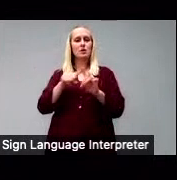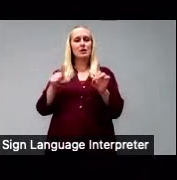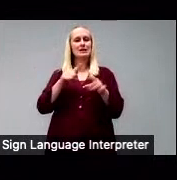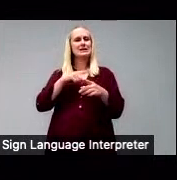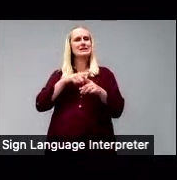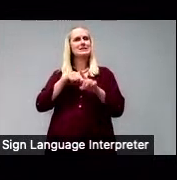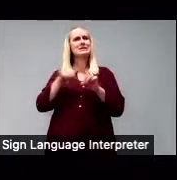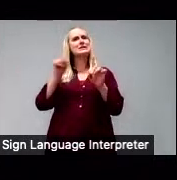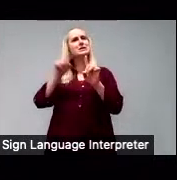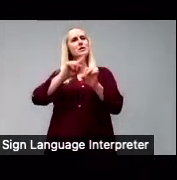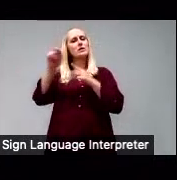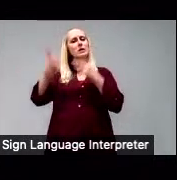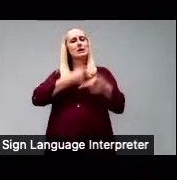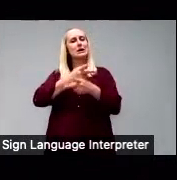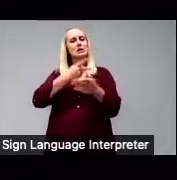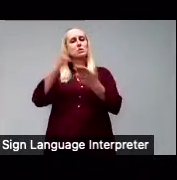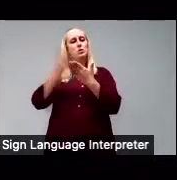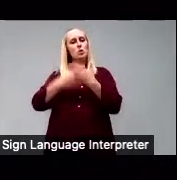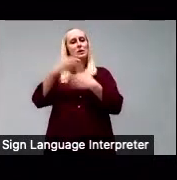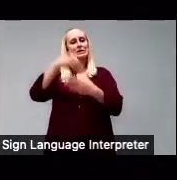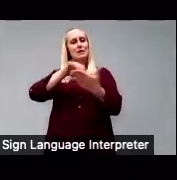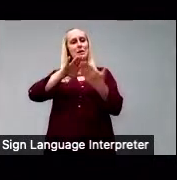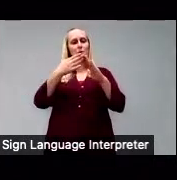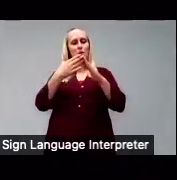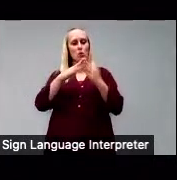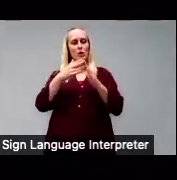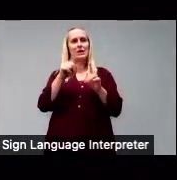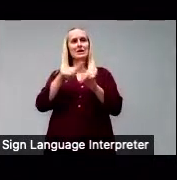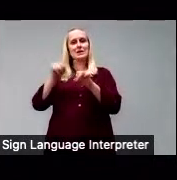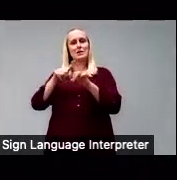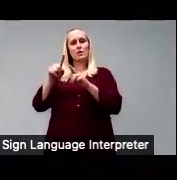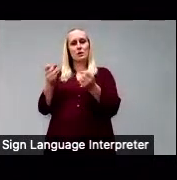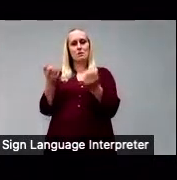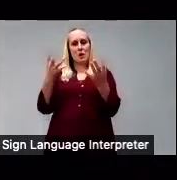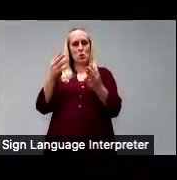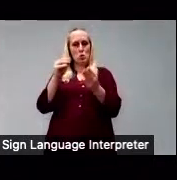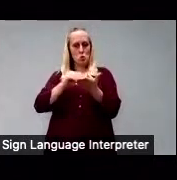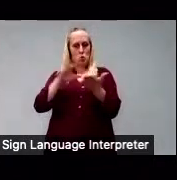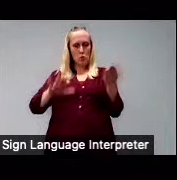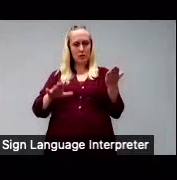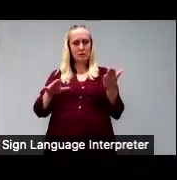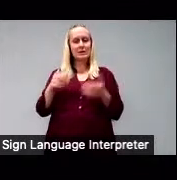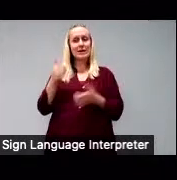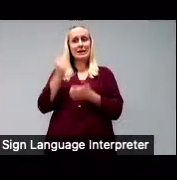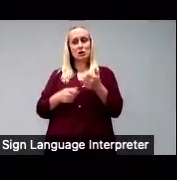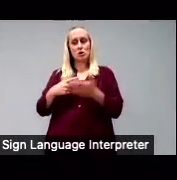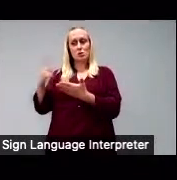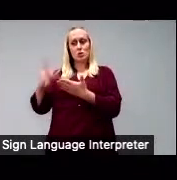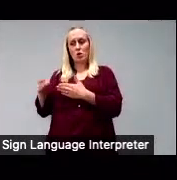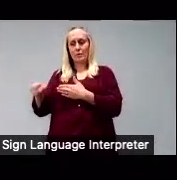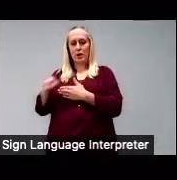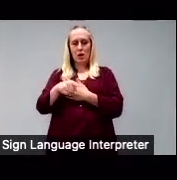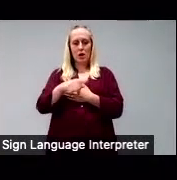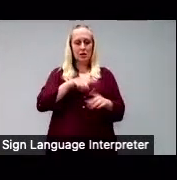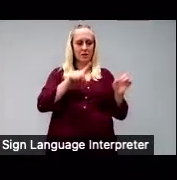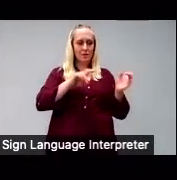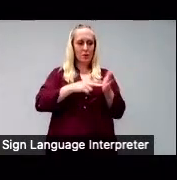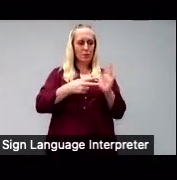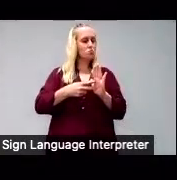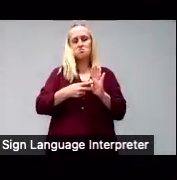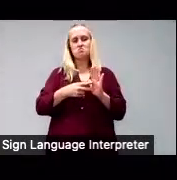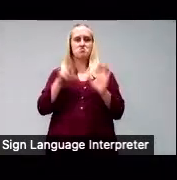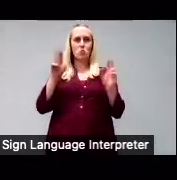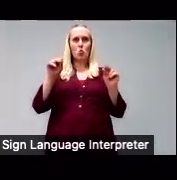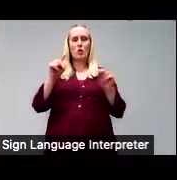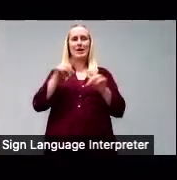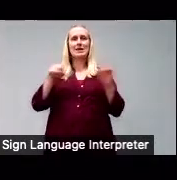in different parts of our community and different numbers of students. So just know that the programs don't have different purposes, they just have different parts of the community